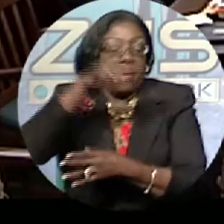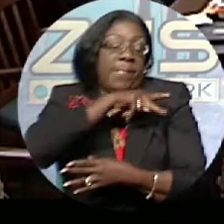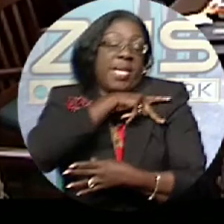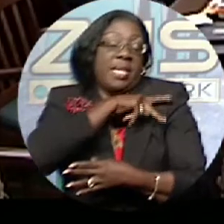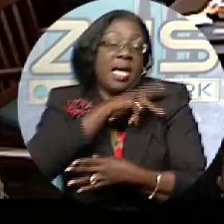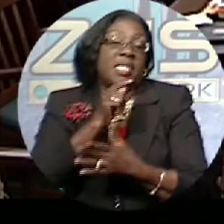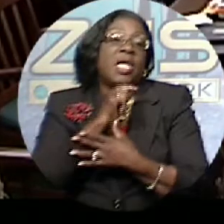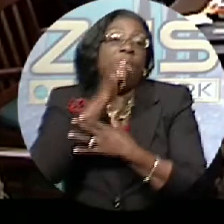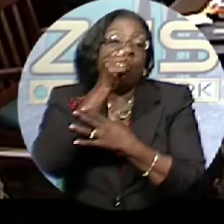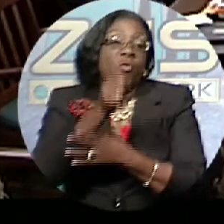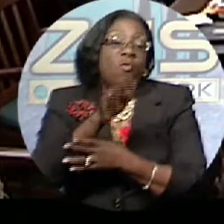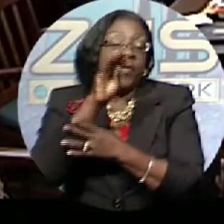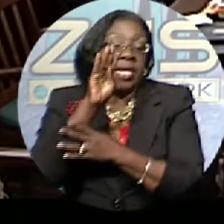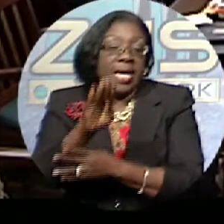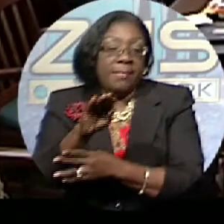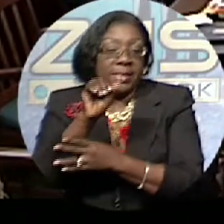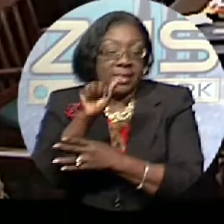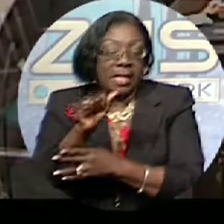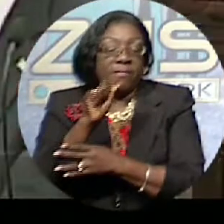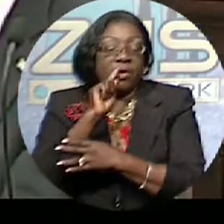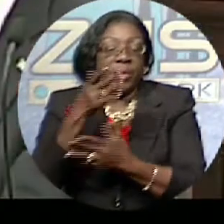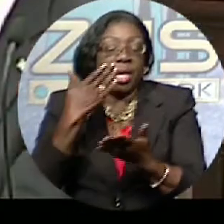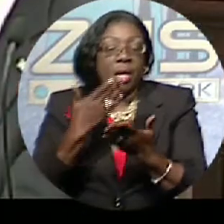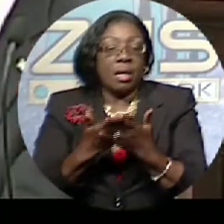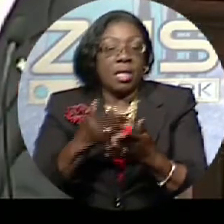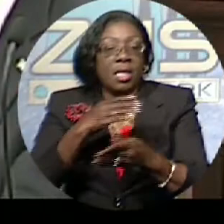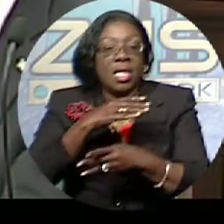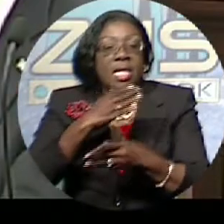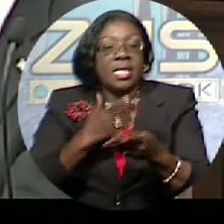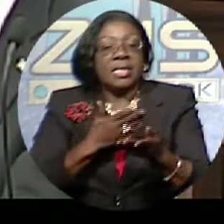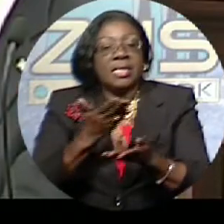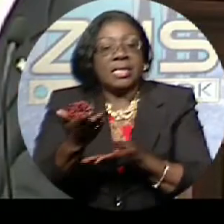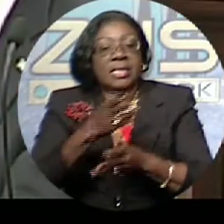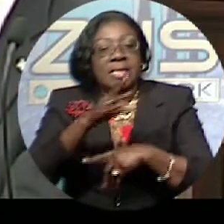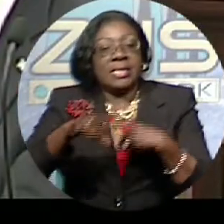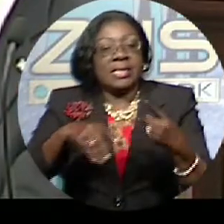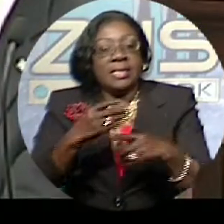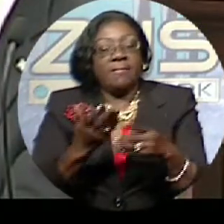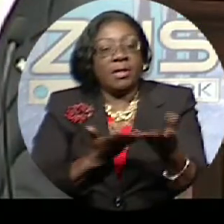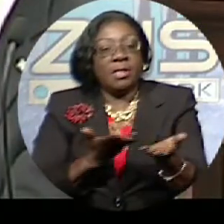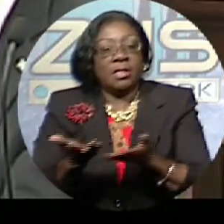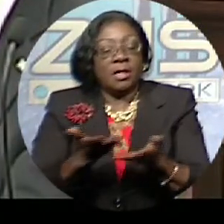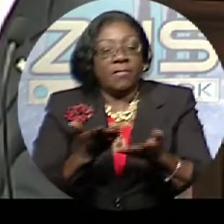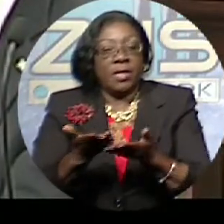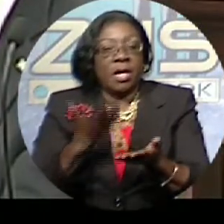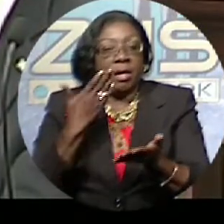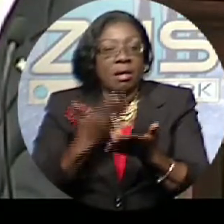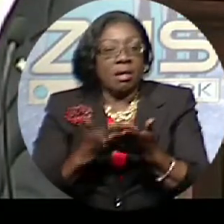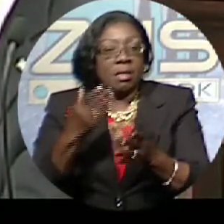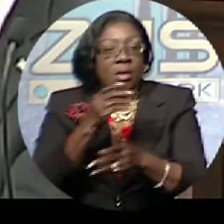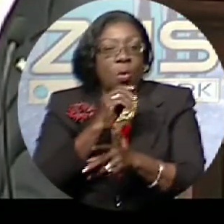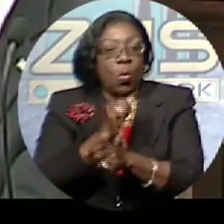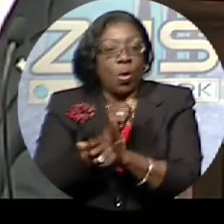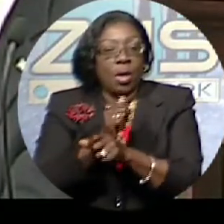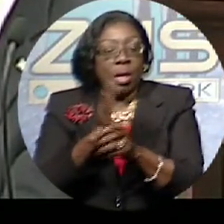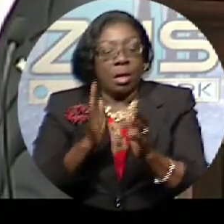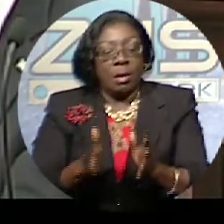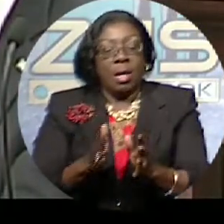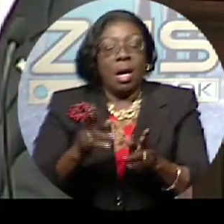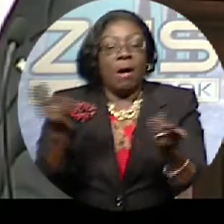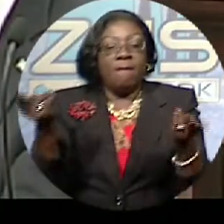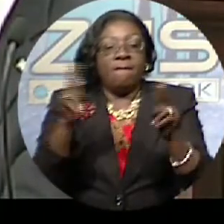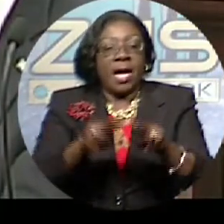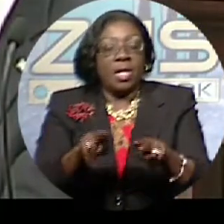public servant of extraordinary ability, energy and dedication, an outstanding minister in every way, as well as a dear colleague and valued